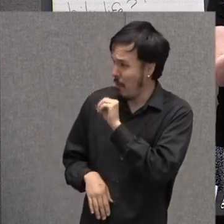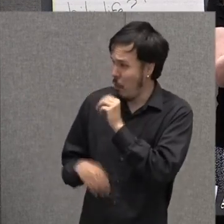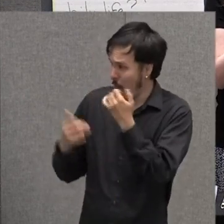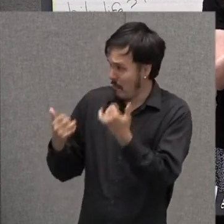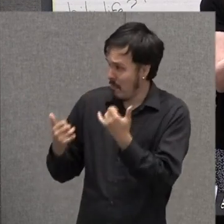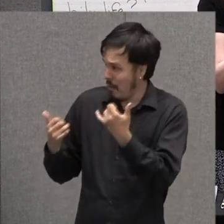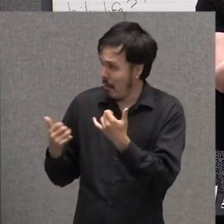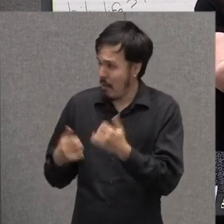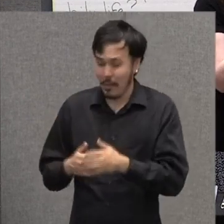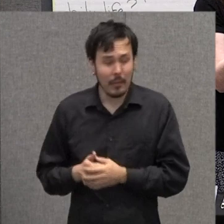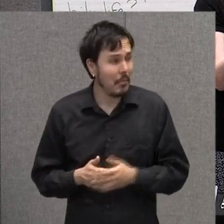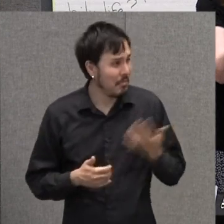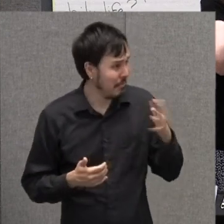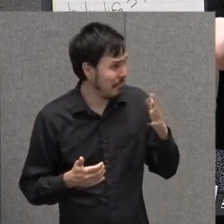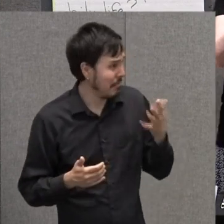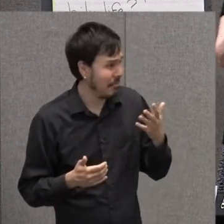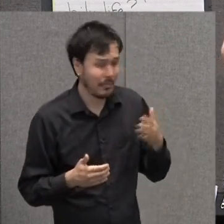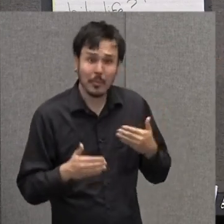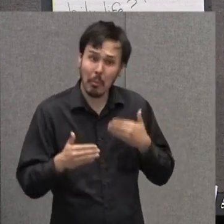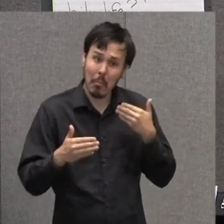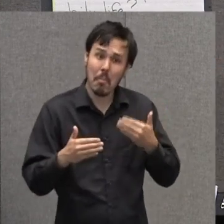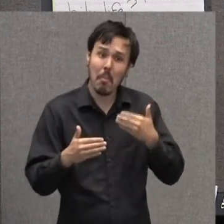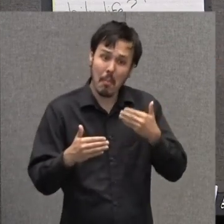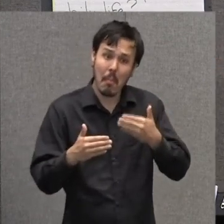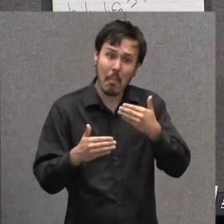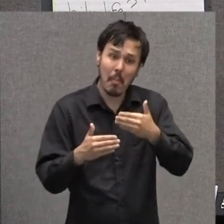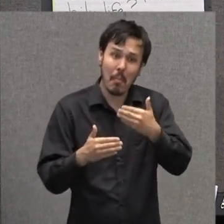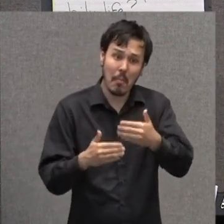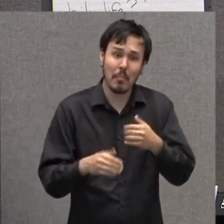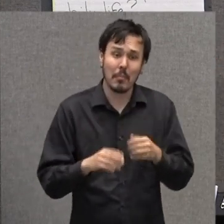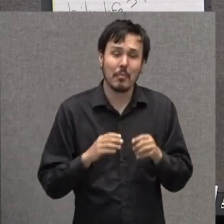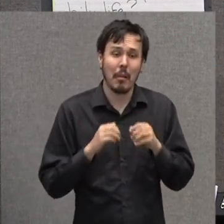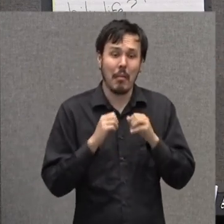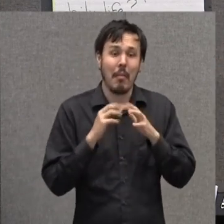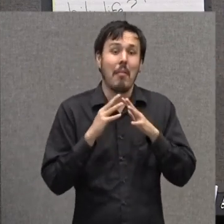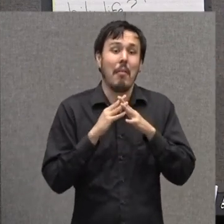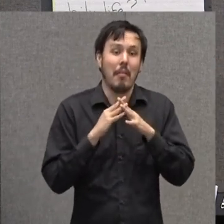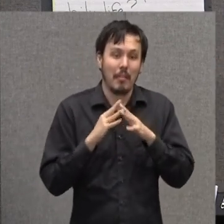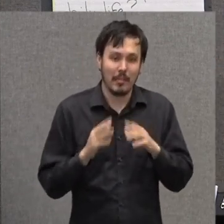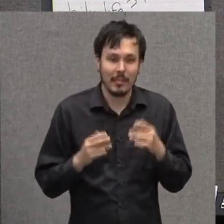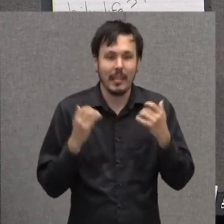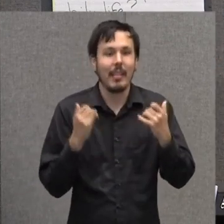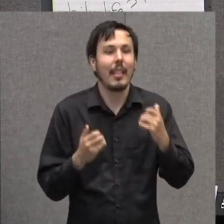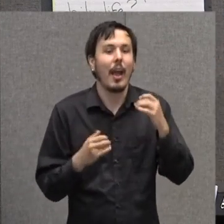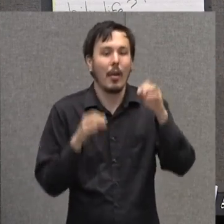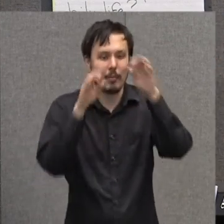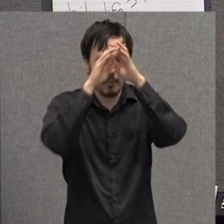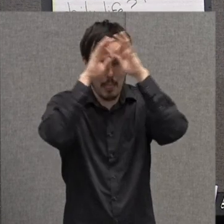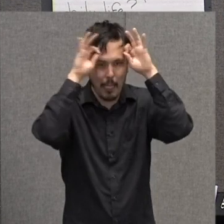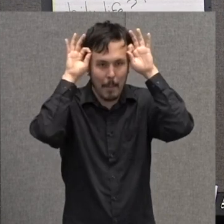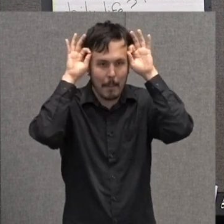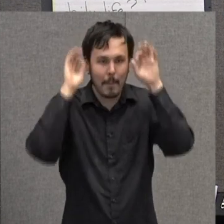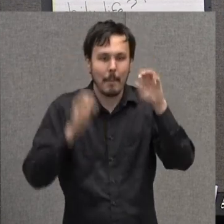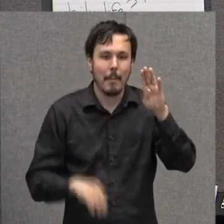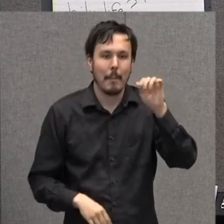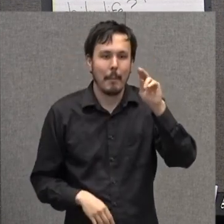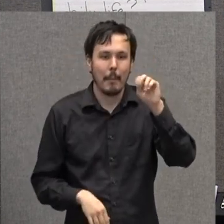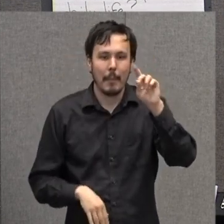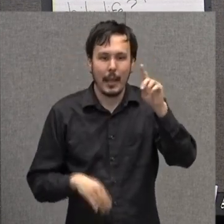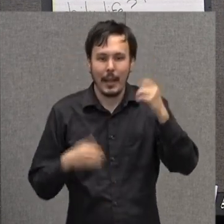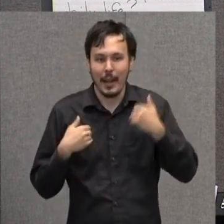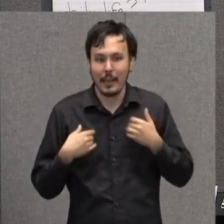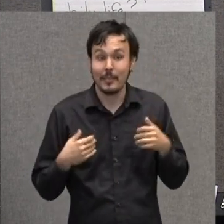Getting there, right? It's getting there. Getting there. We're starting to form. Okay, so we have a headband. Ta-da!